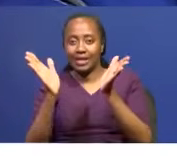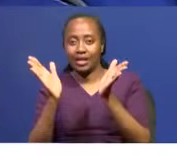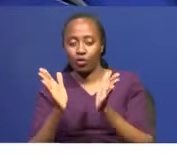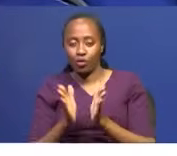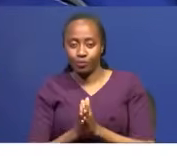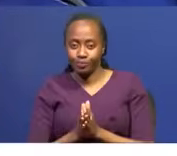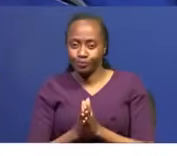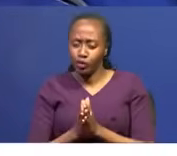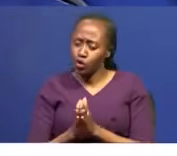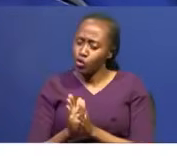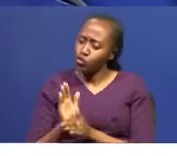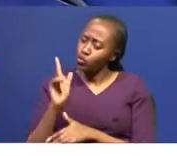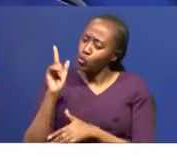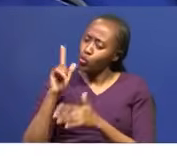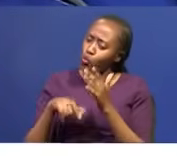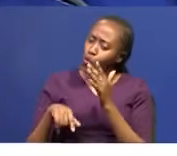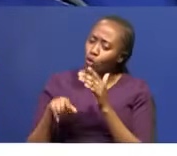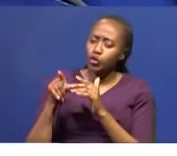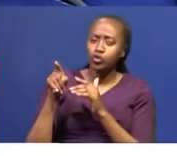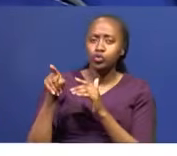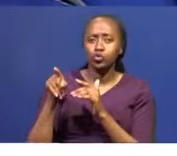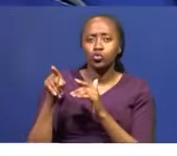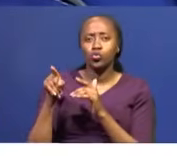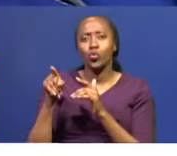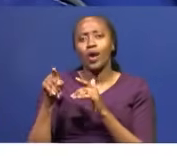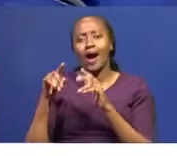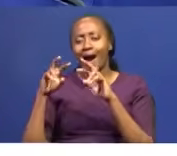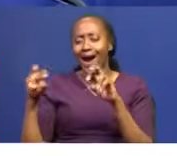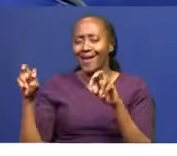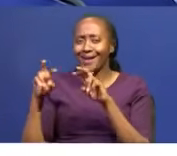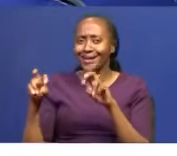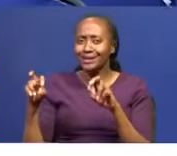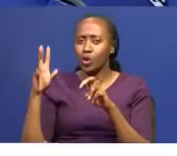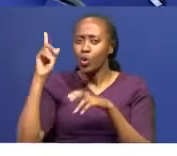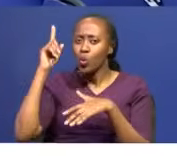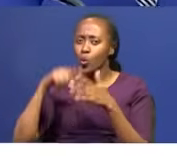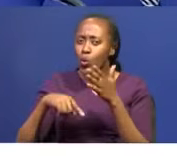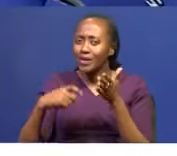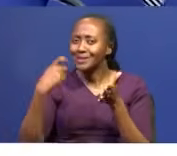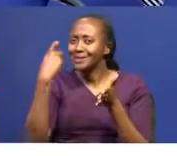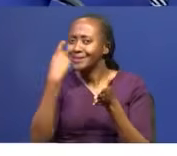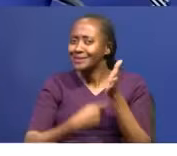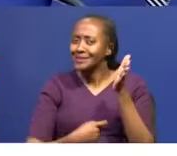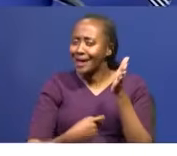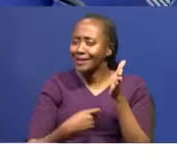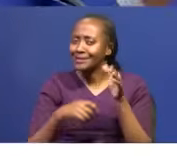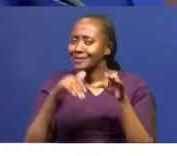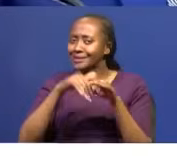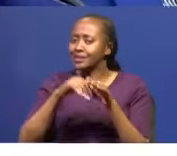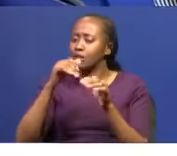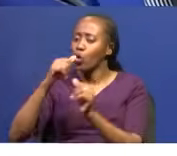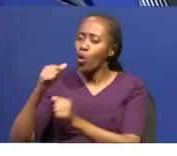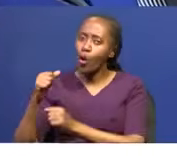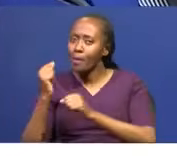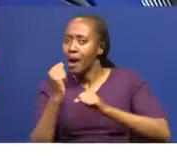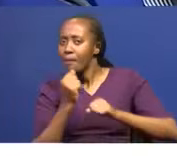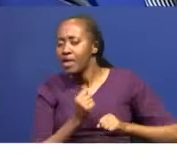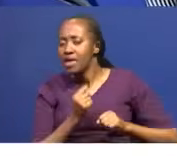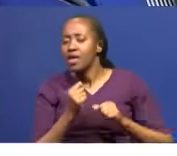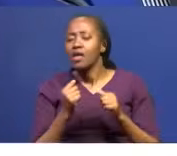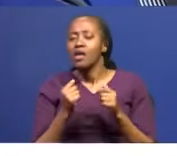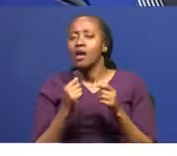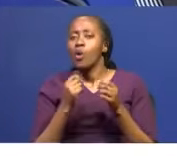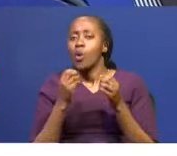What is, maybe the fiscal analyst can tell us, Chair, what is the revenue potential of Homa Bay? That what is